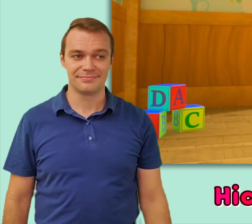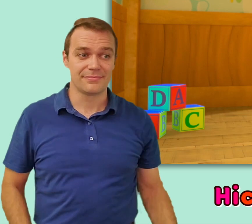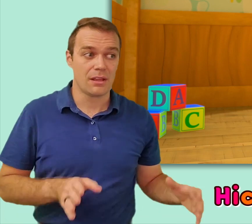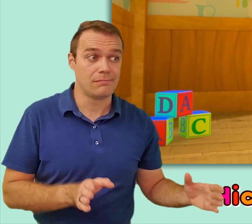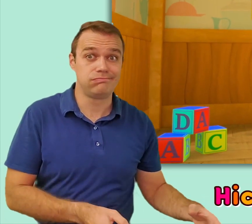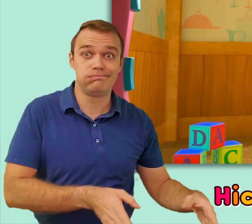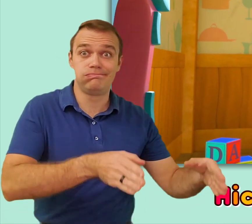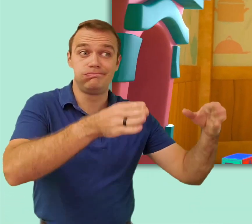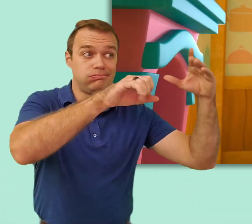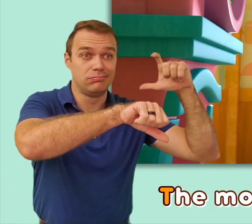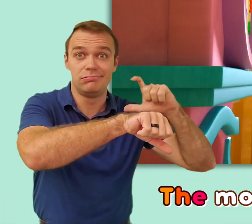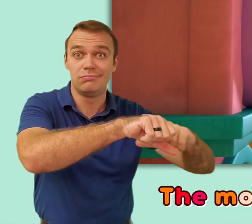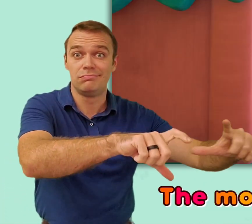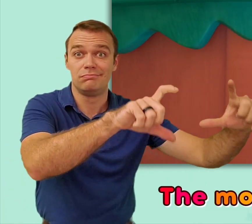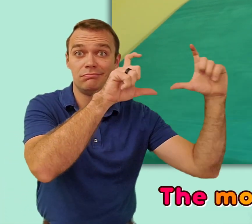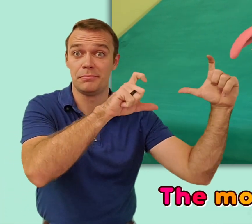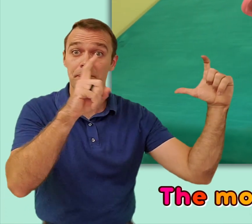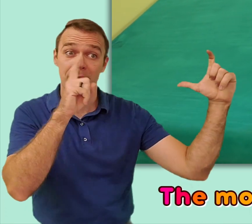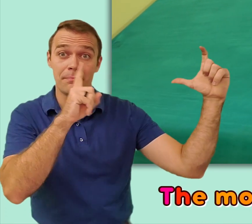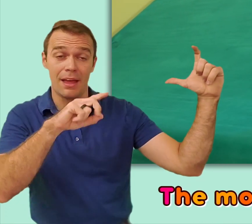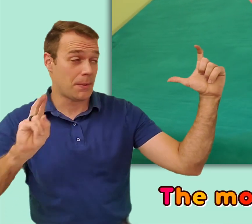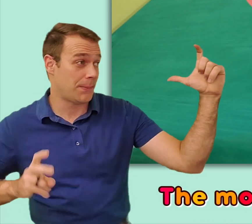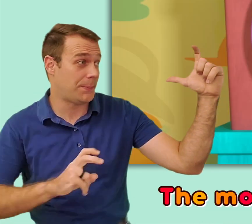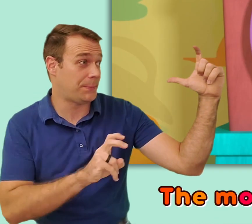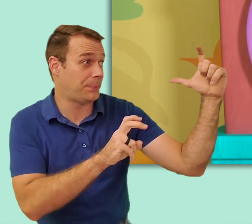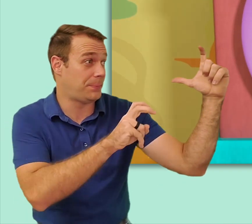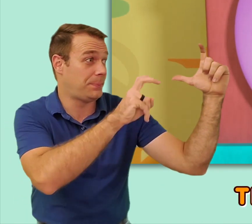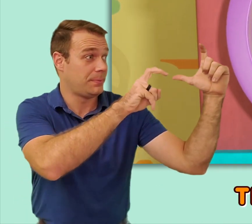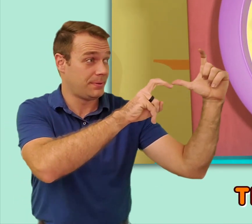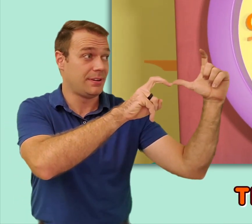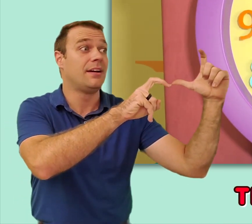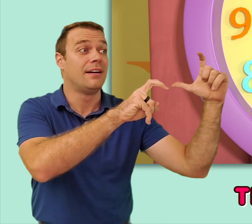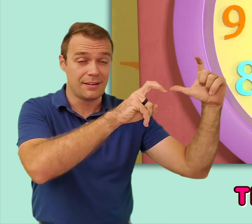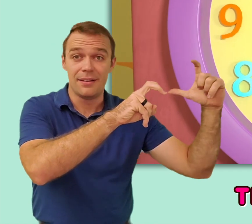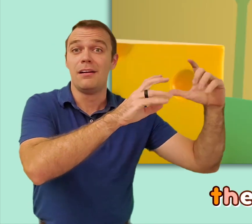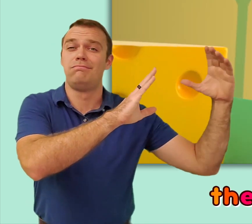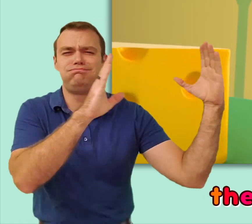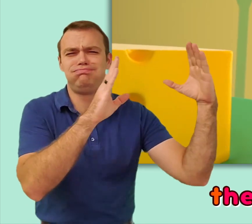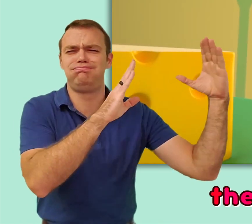Hickory, dickory, dock. The mouse went up the clock. The clock